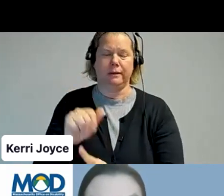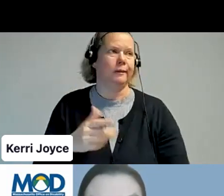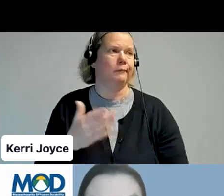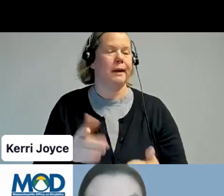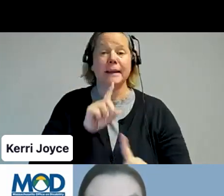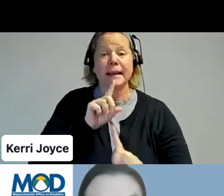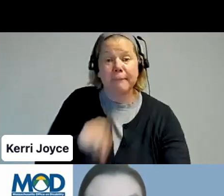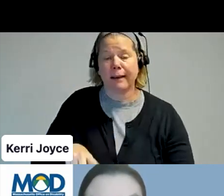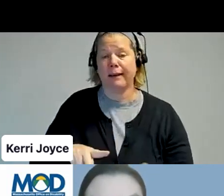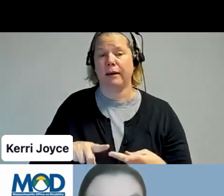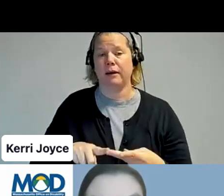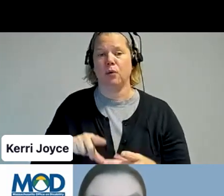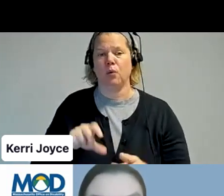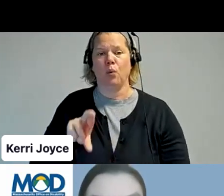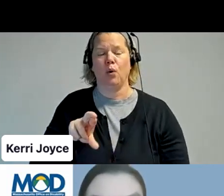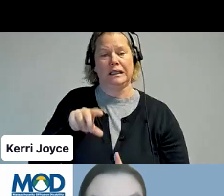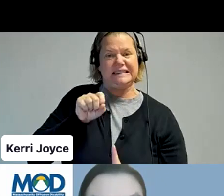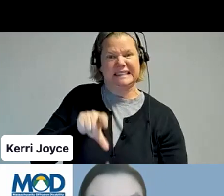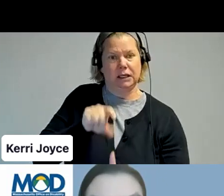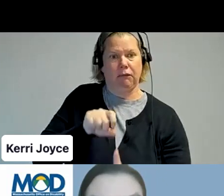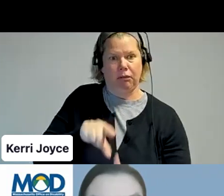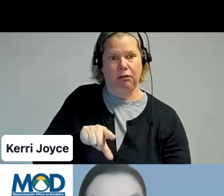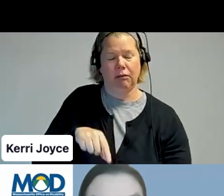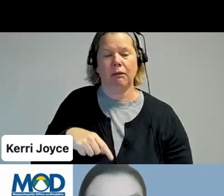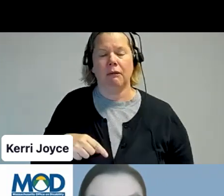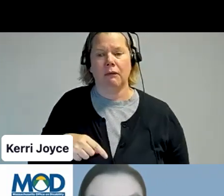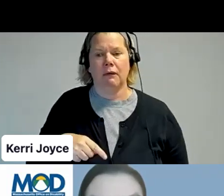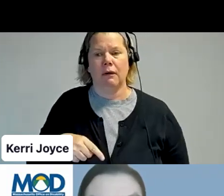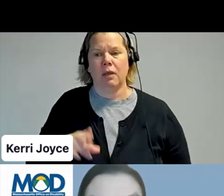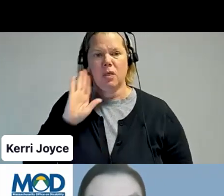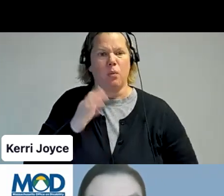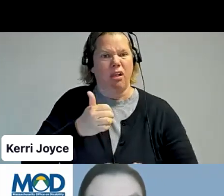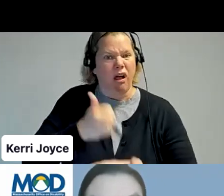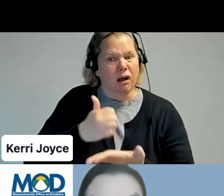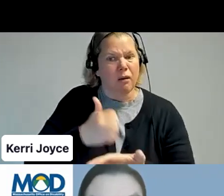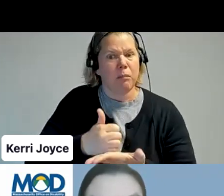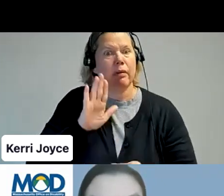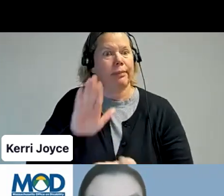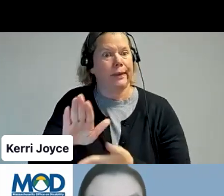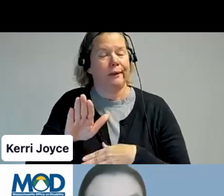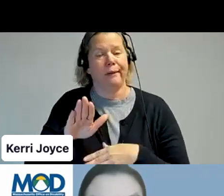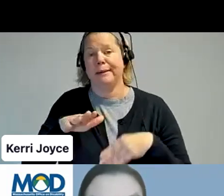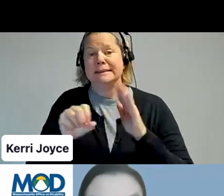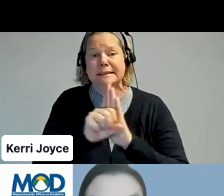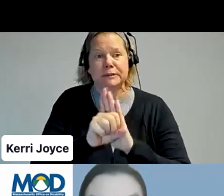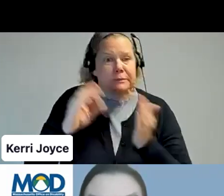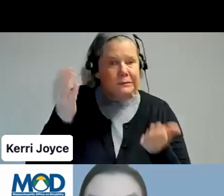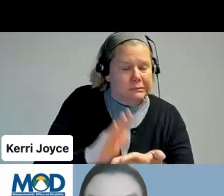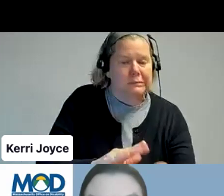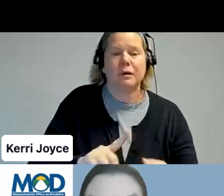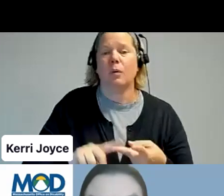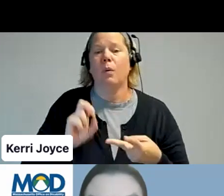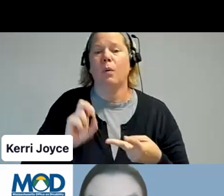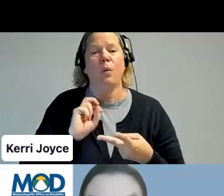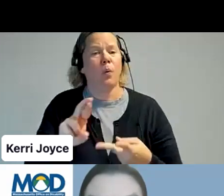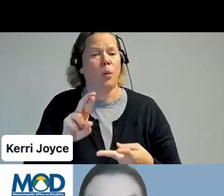they sense, and those actions directly mitigate symptoms or limitations associated with a